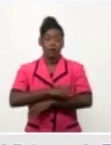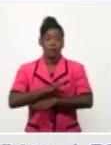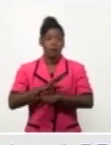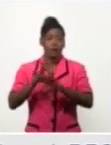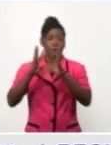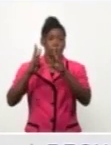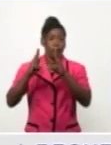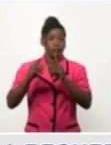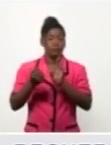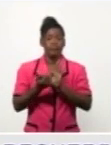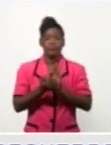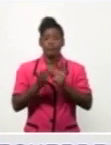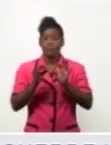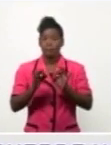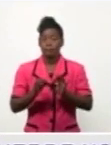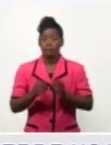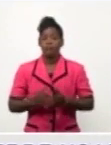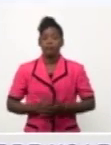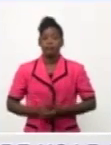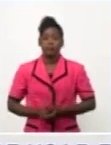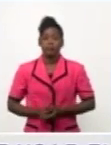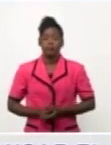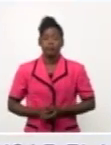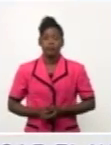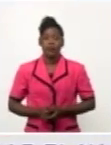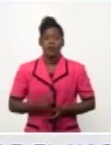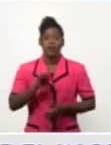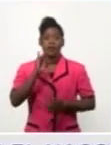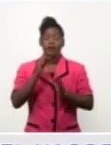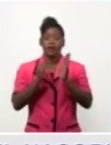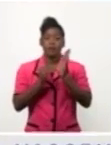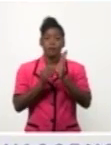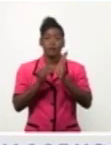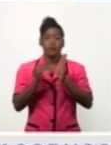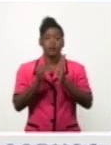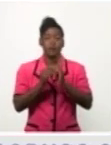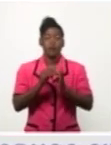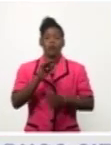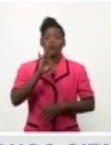COVID-19, and the number has reached